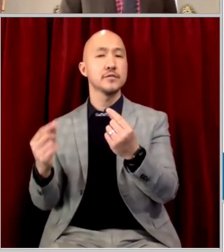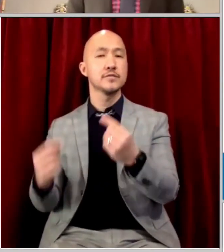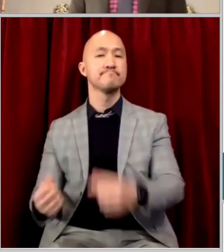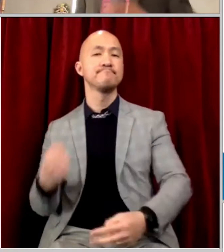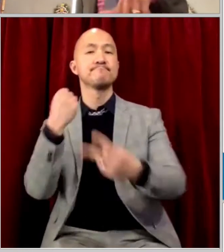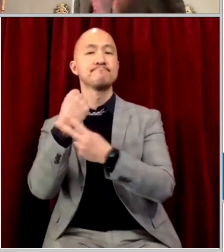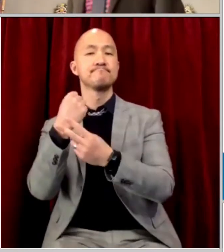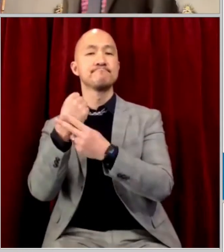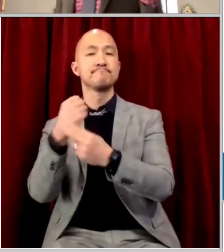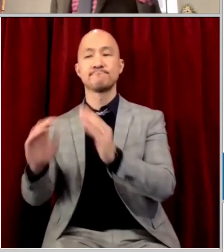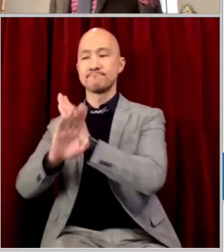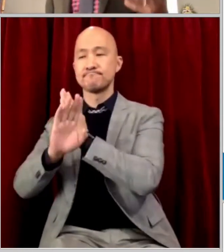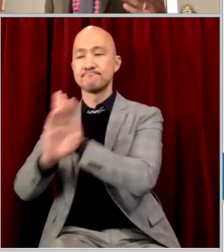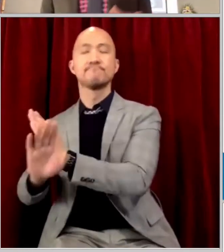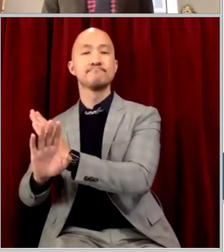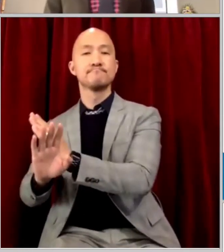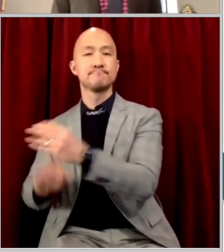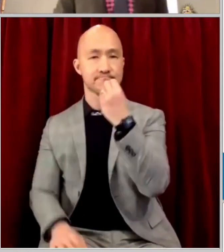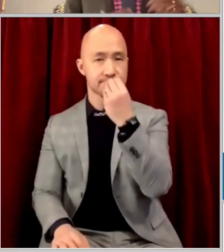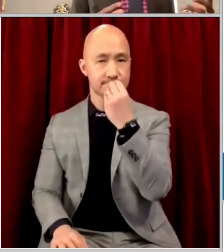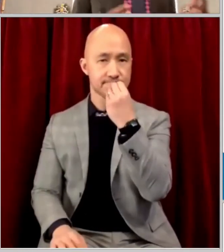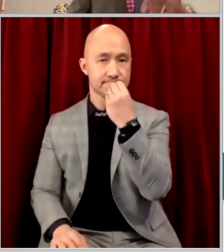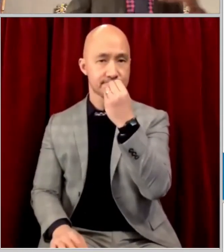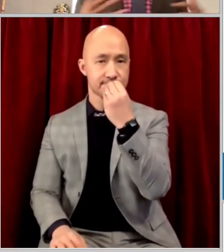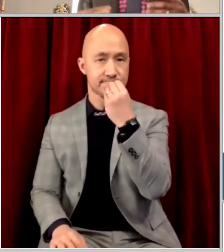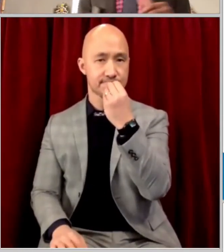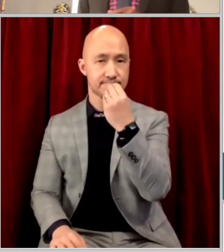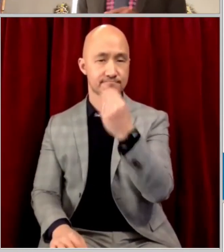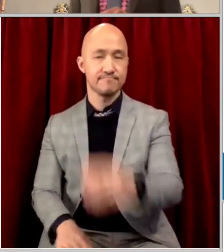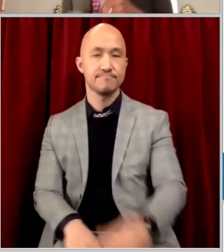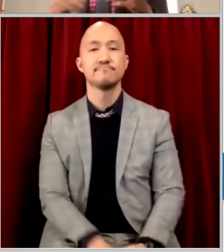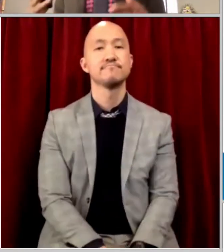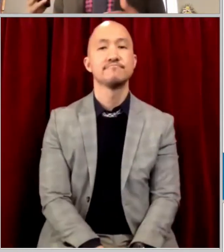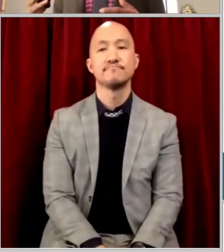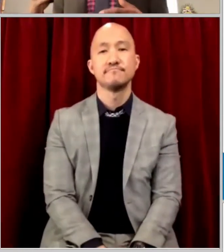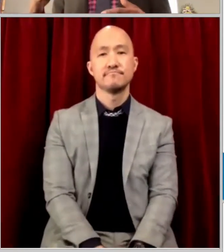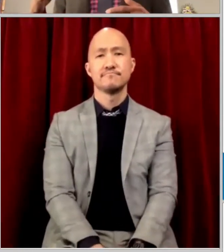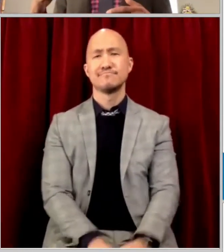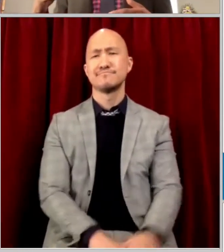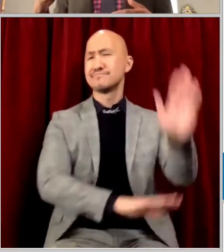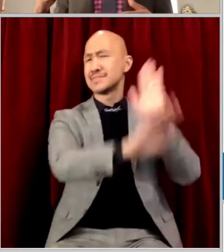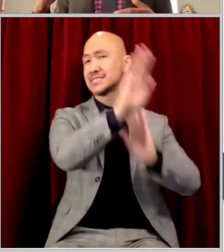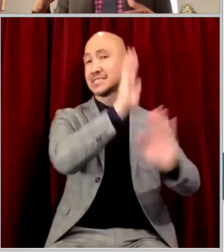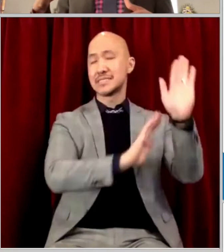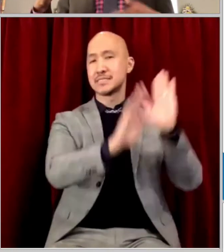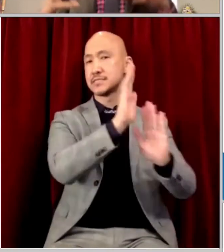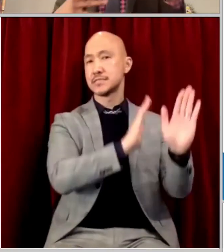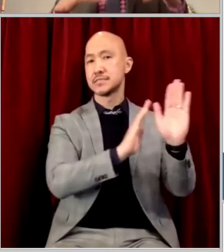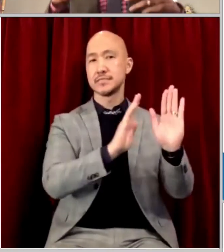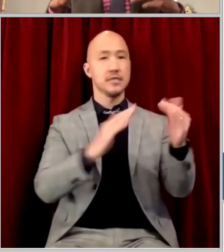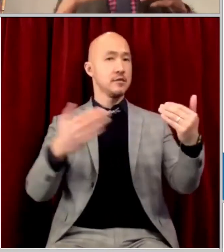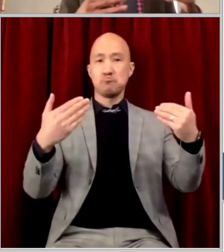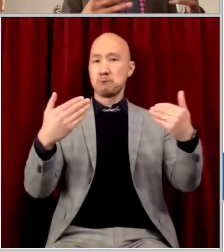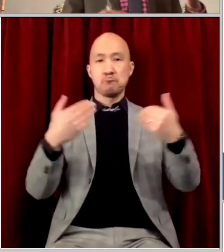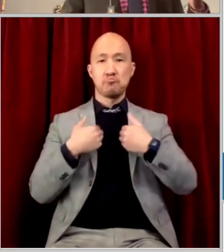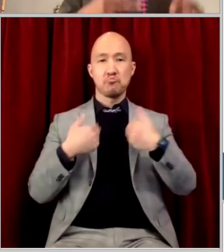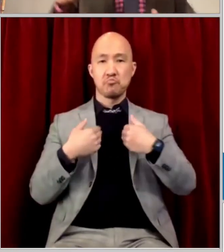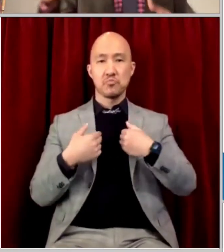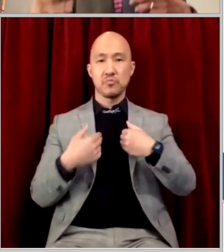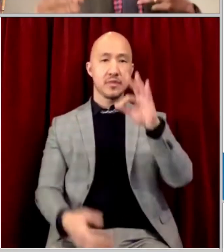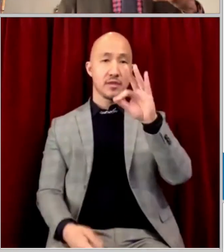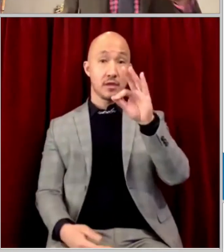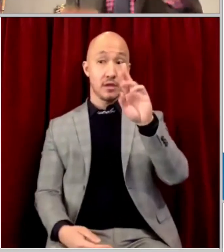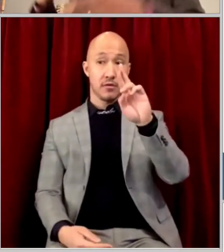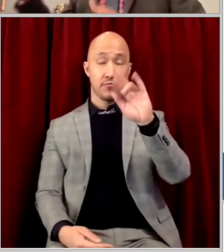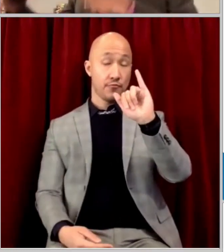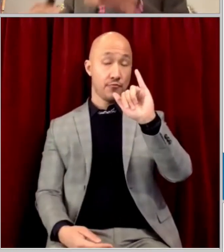freezer. But years ago, and I know my own dad talks about when they would I'm trying to make it PC, right?